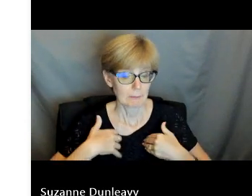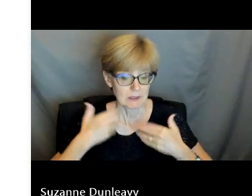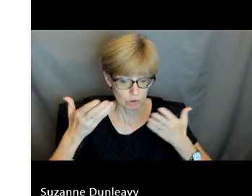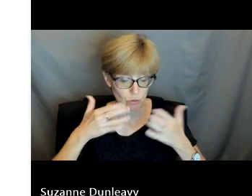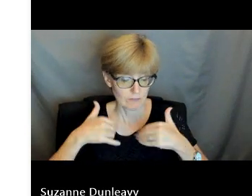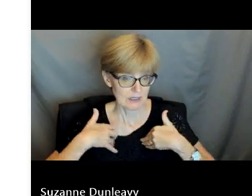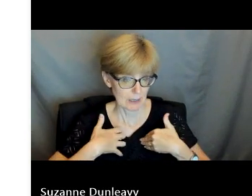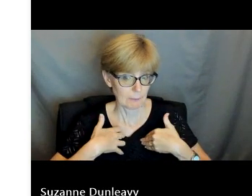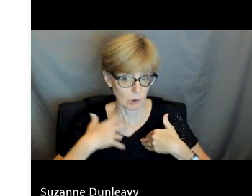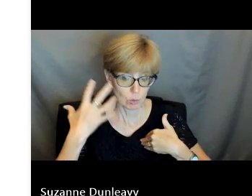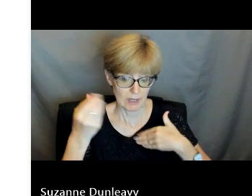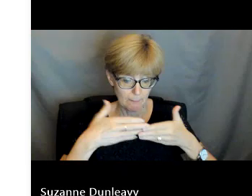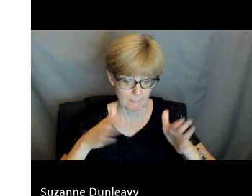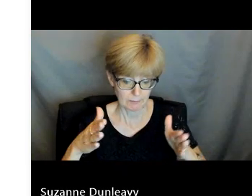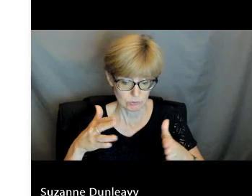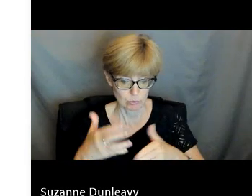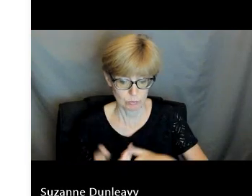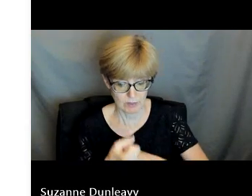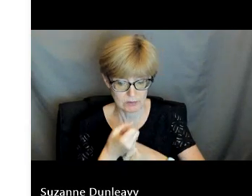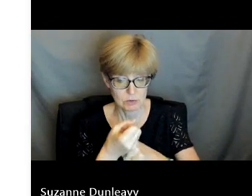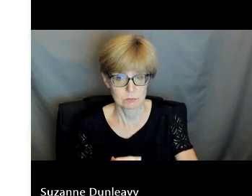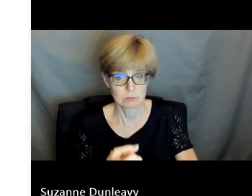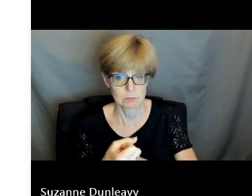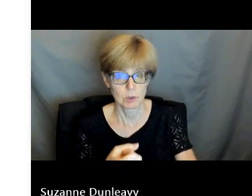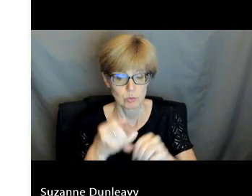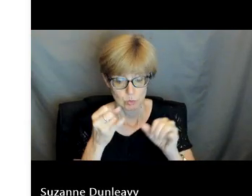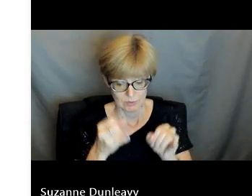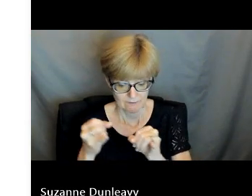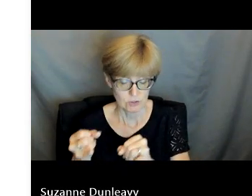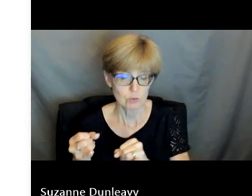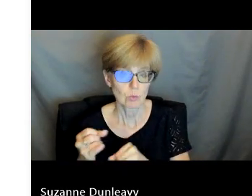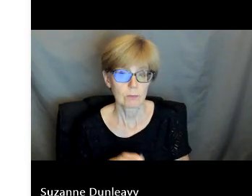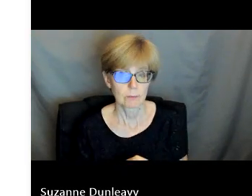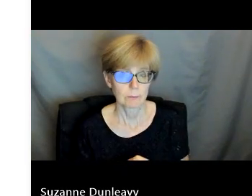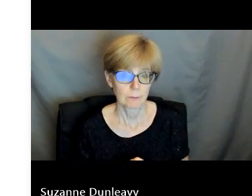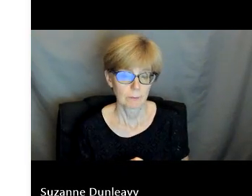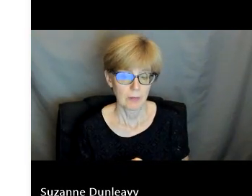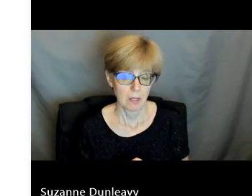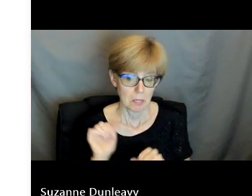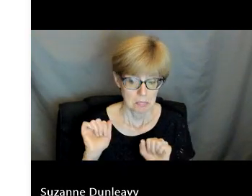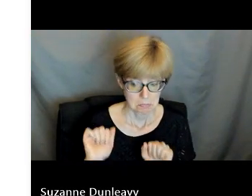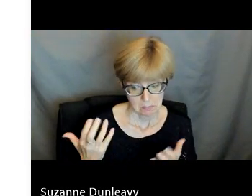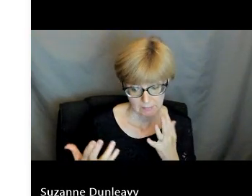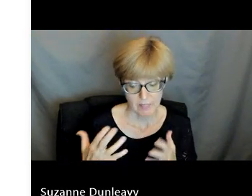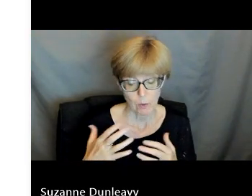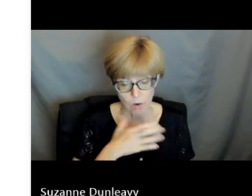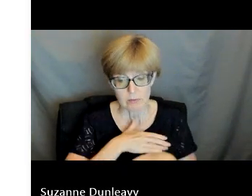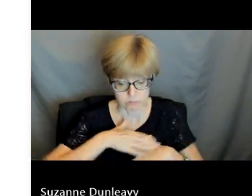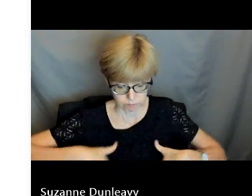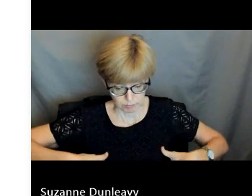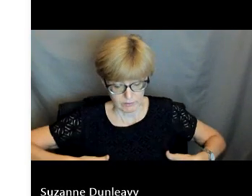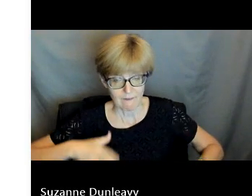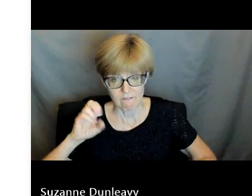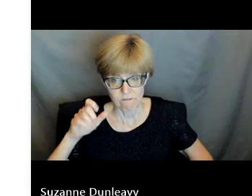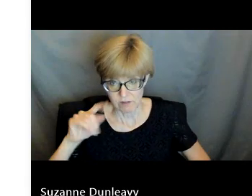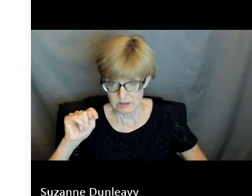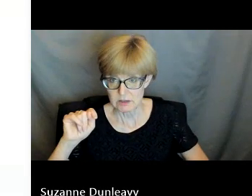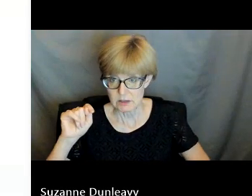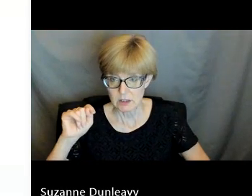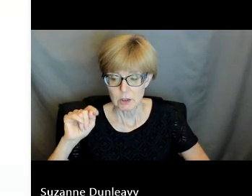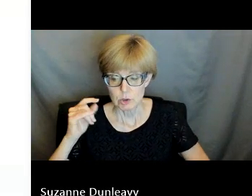out in public to provide support to an individual may want to have a vest on their dog so that way